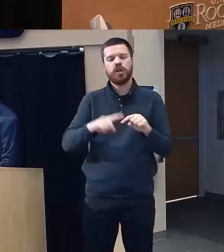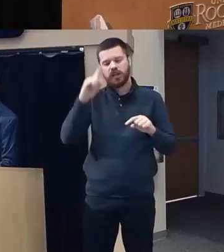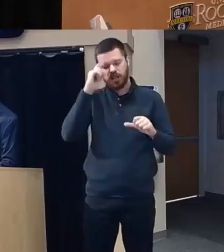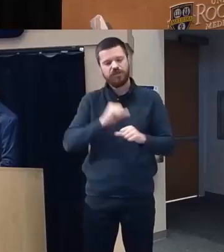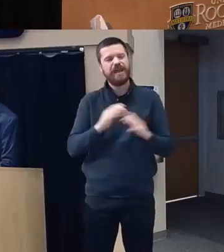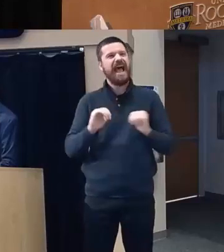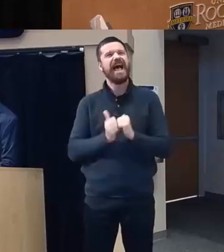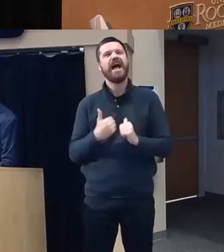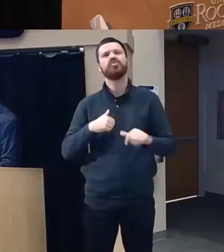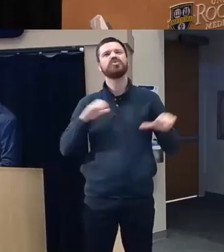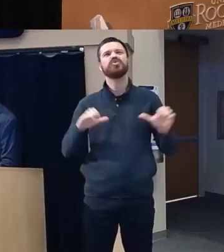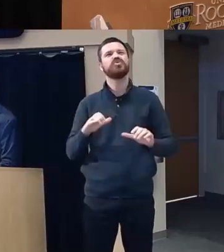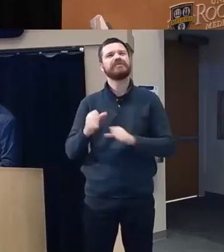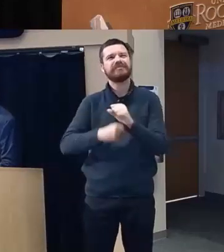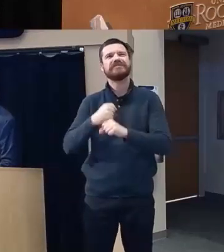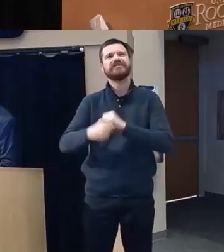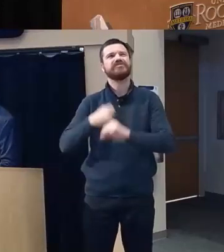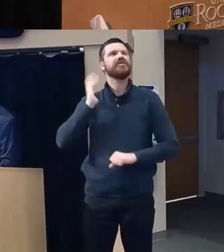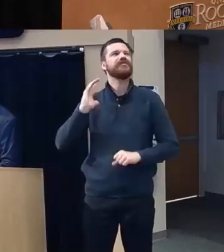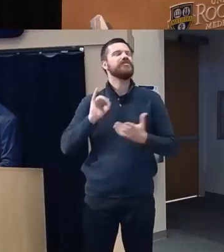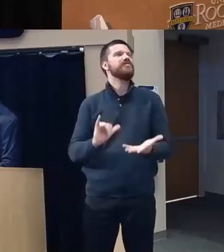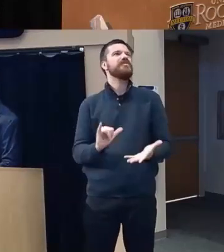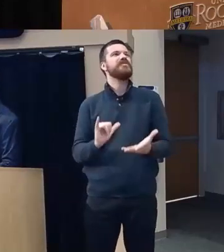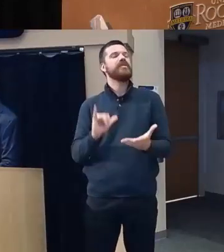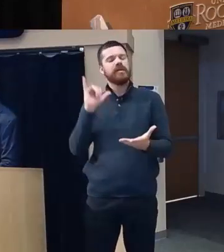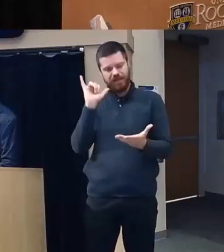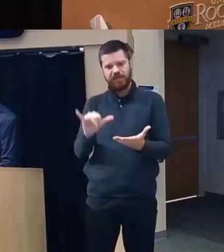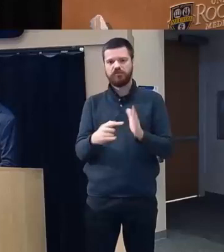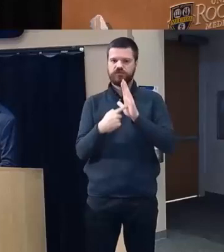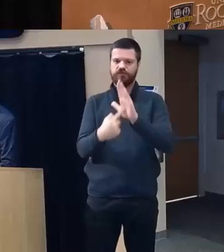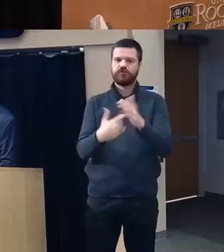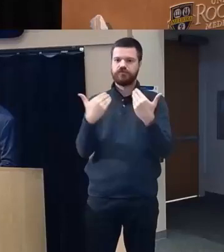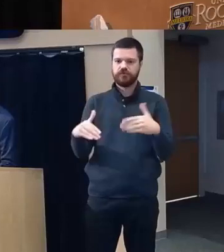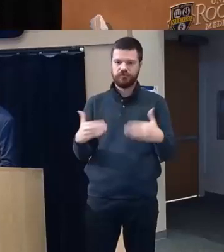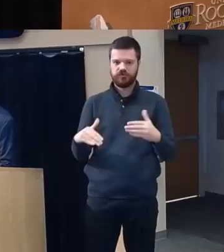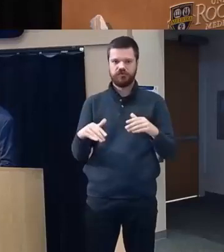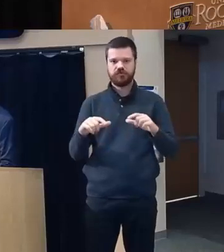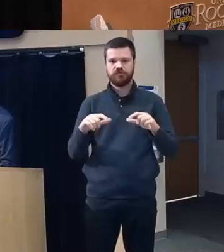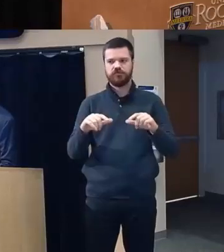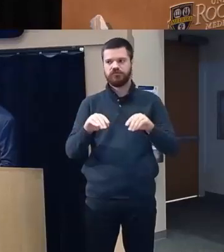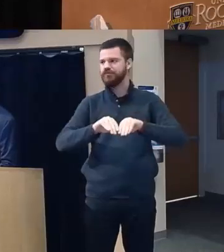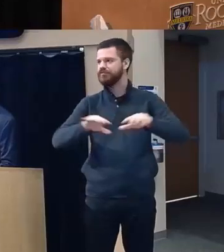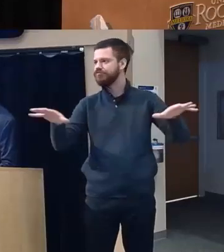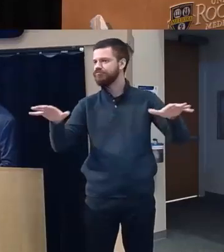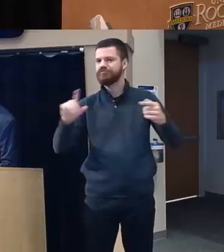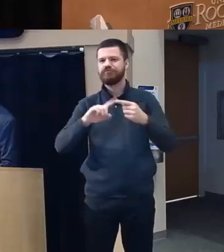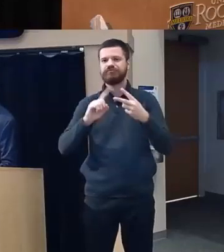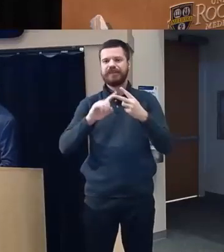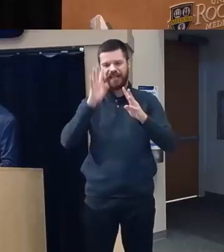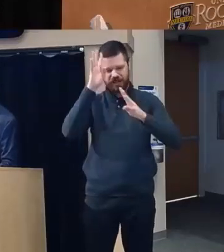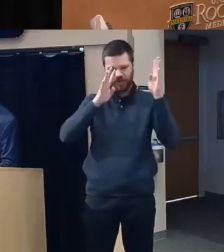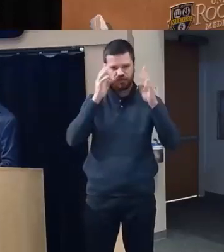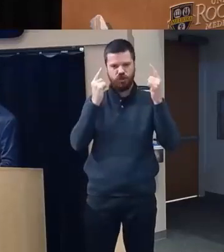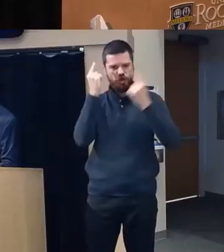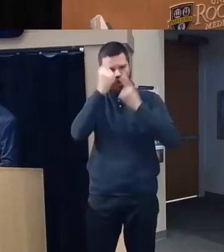before that, really, I think, speaks to both the breadth of your services, but the innovation and the thoughtfulness of it.